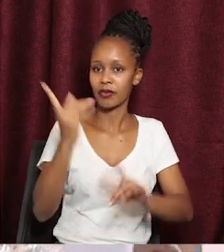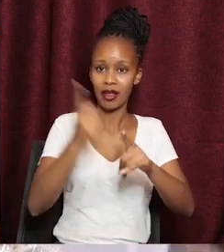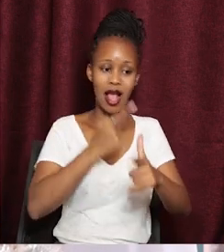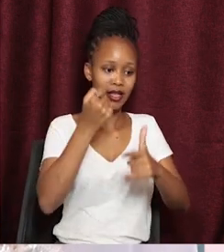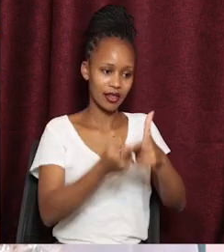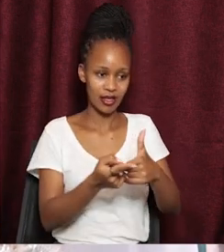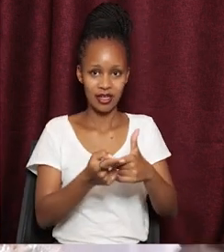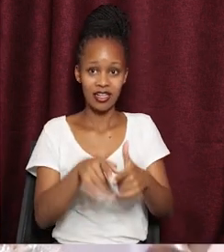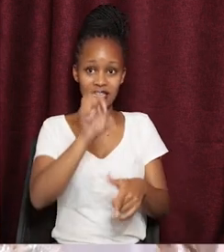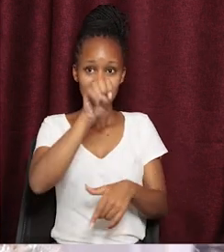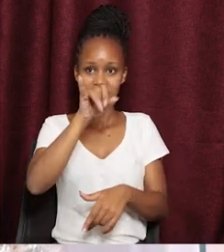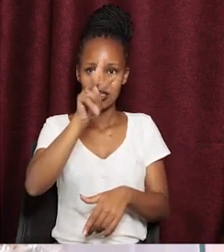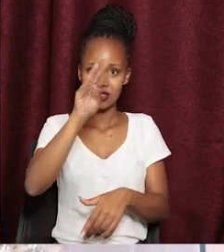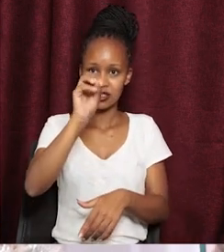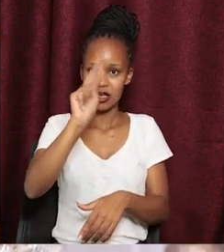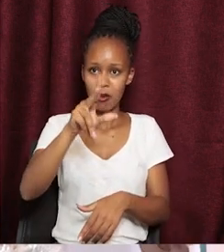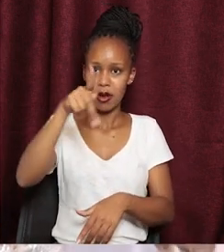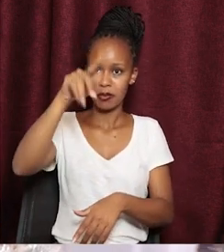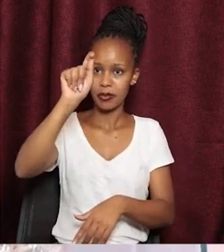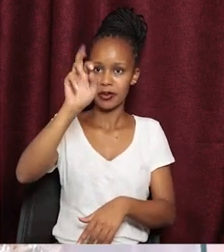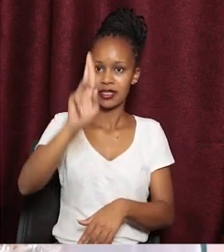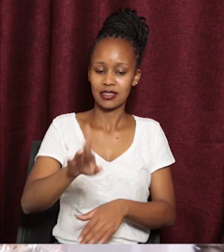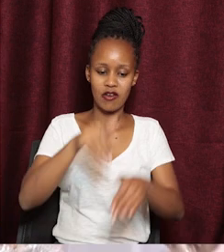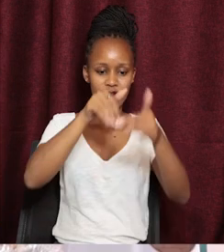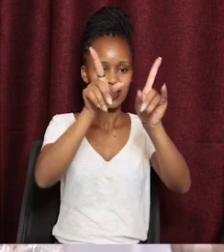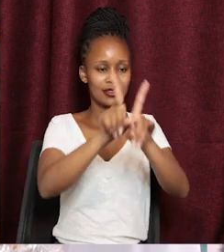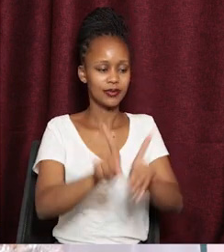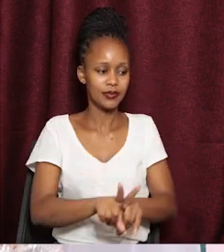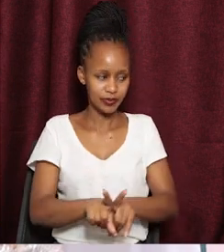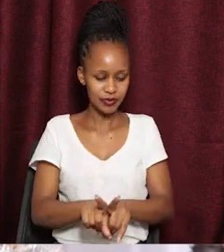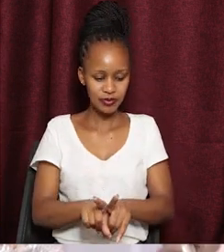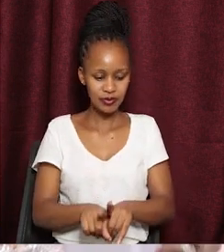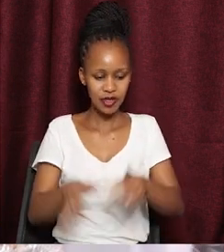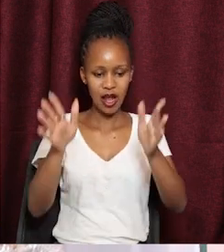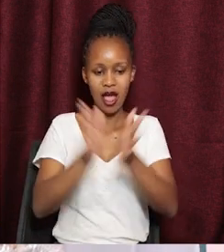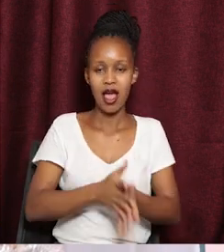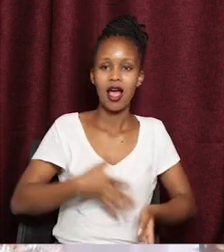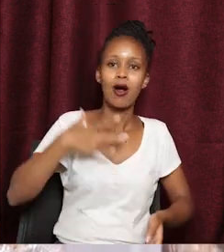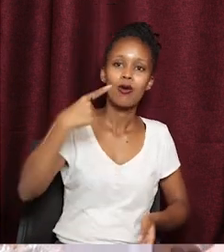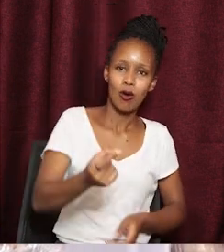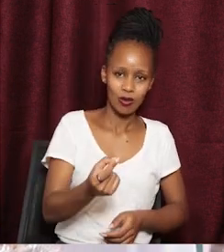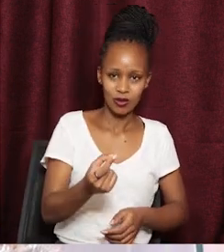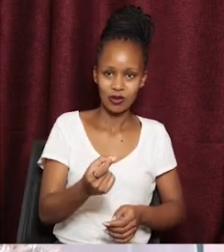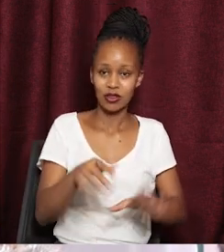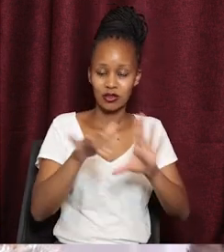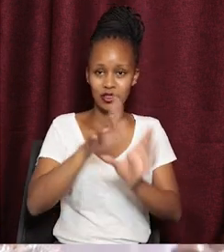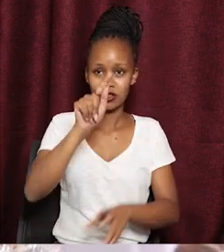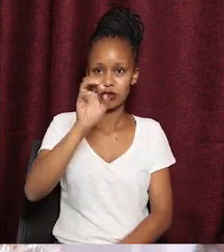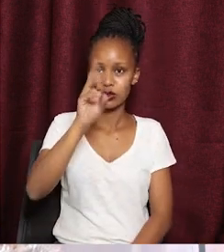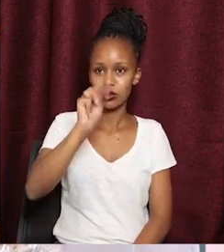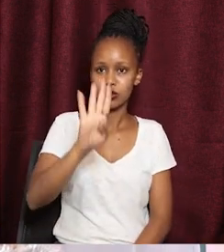Then Simon Peter came, following him, and went into the